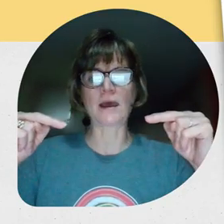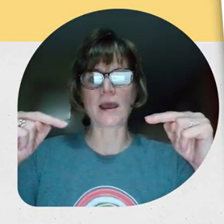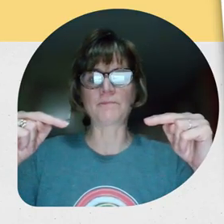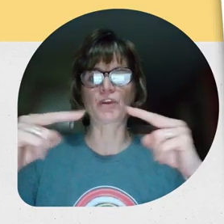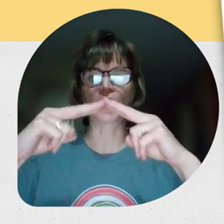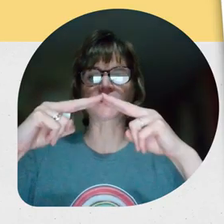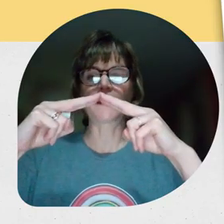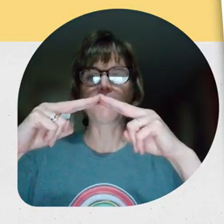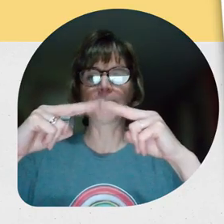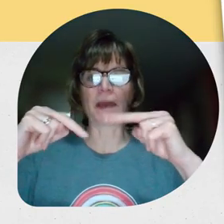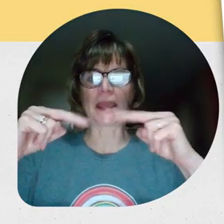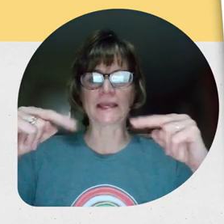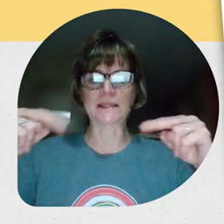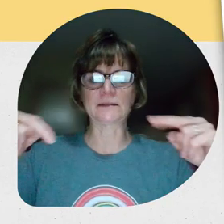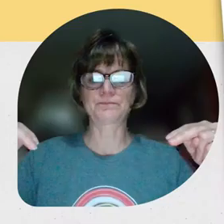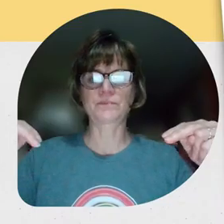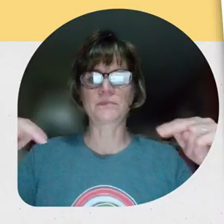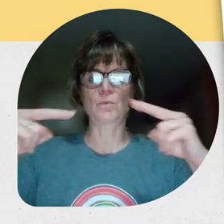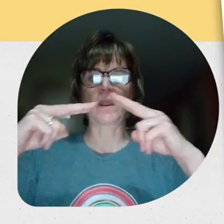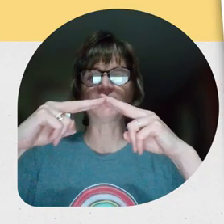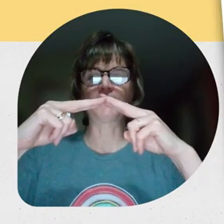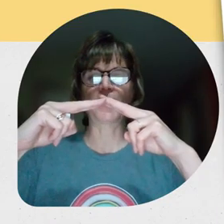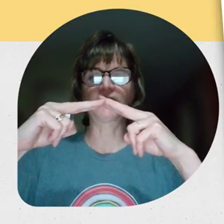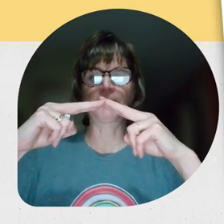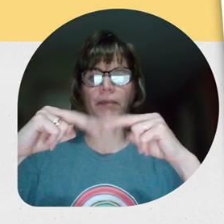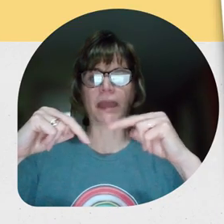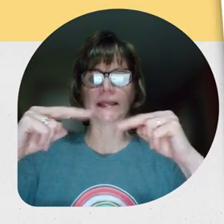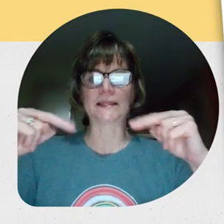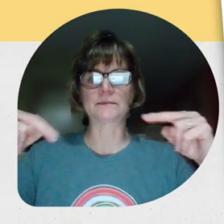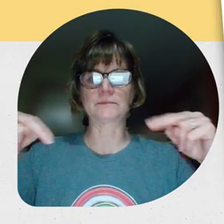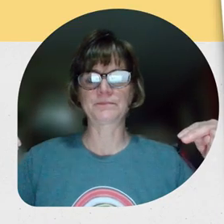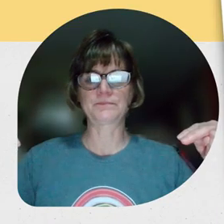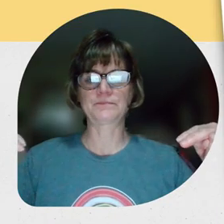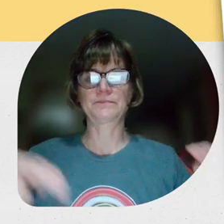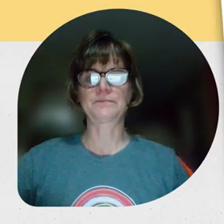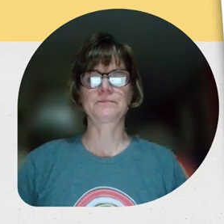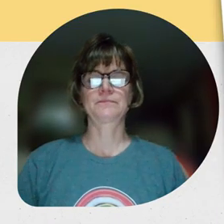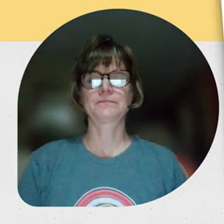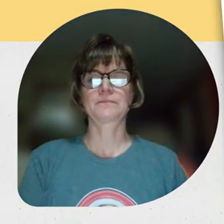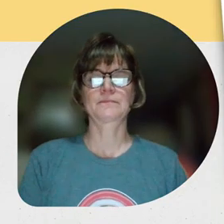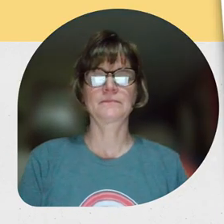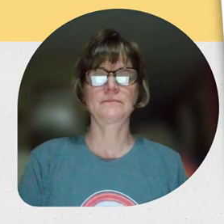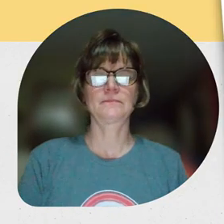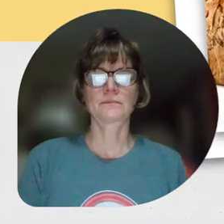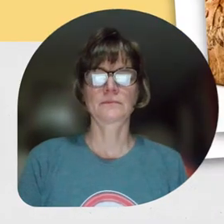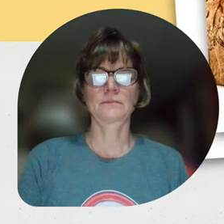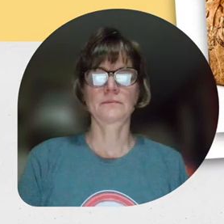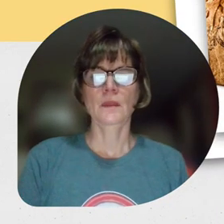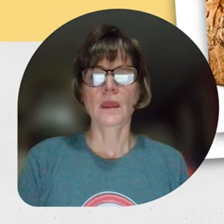bacon cooks. Bacon, the wavy part of the bacon.